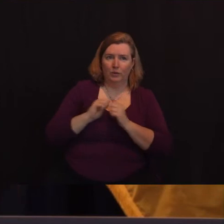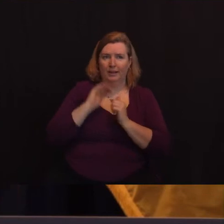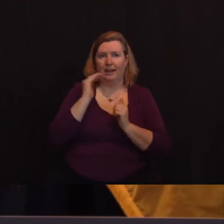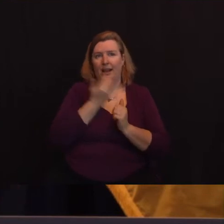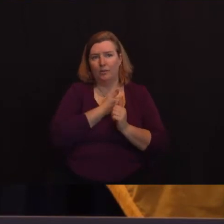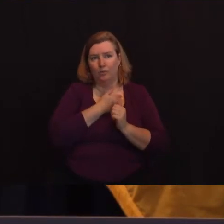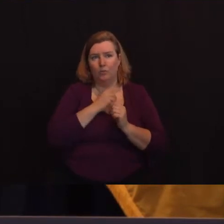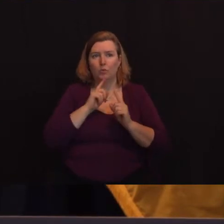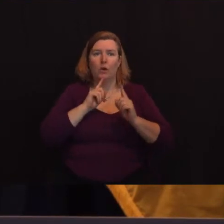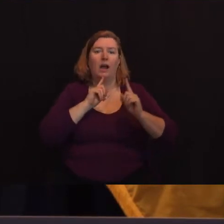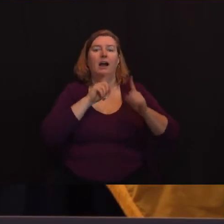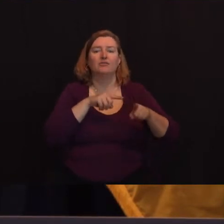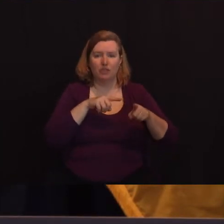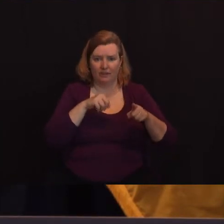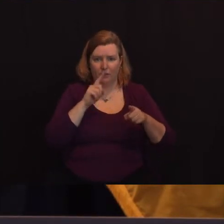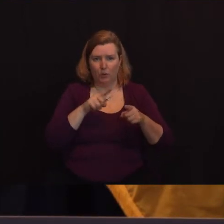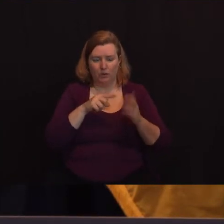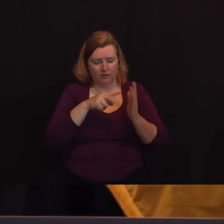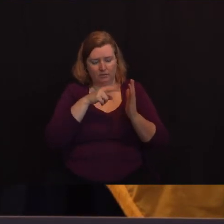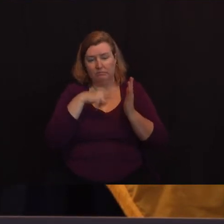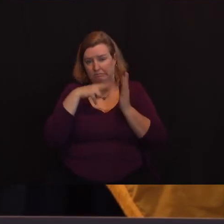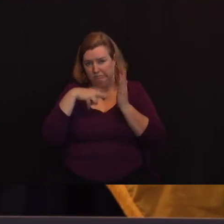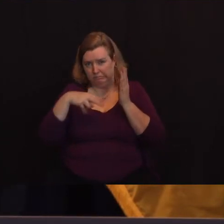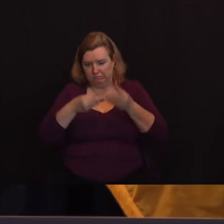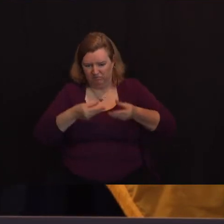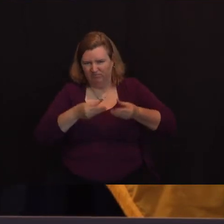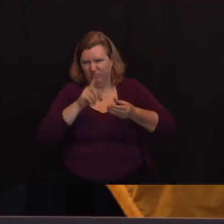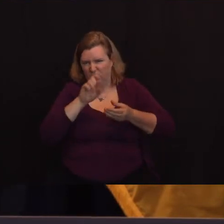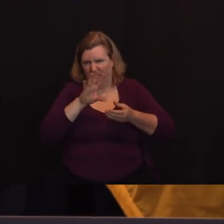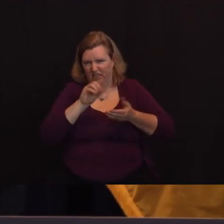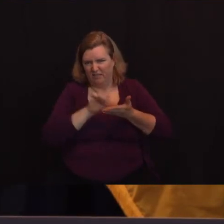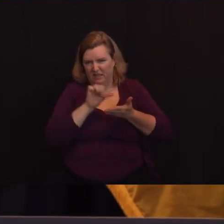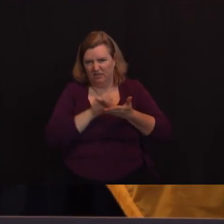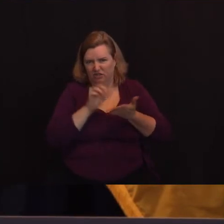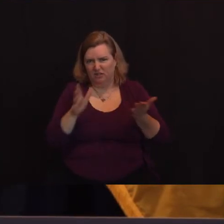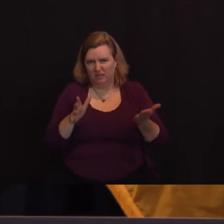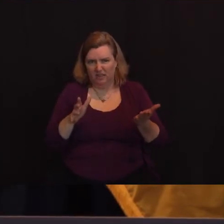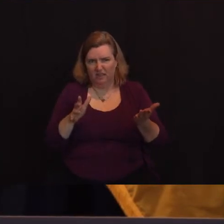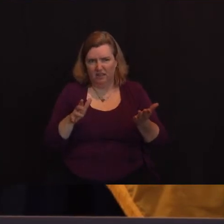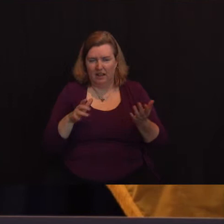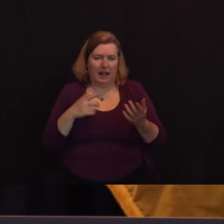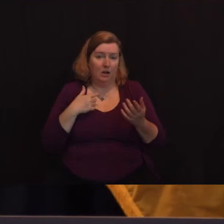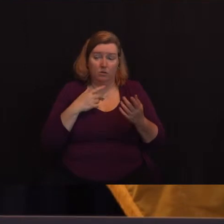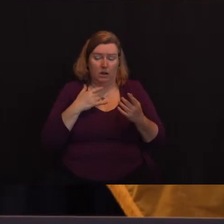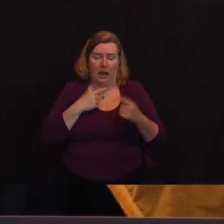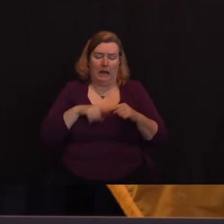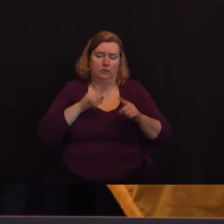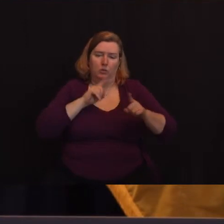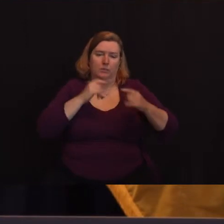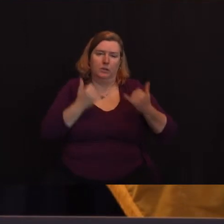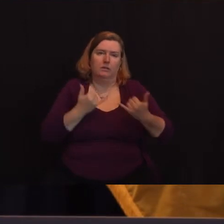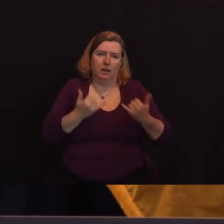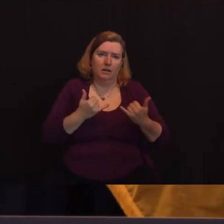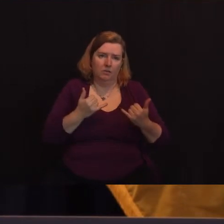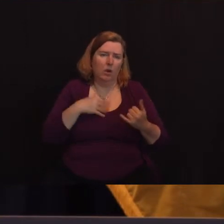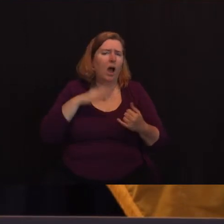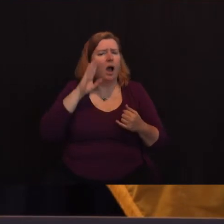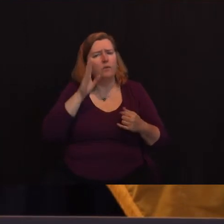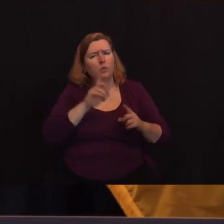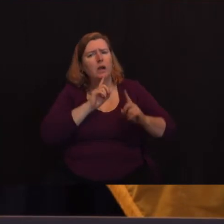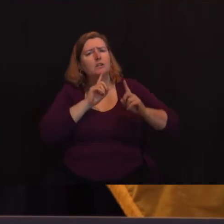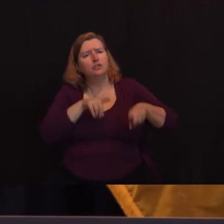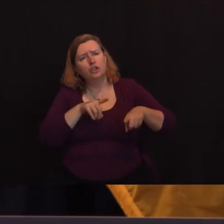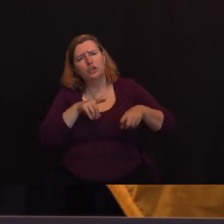not included that we think should be included. So if you could bear with us on that one, I would appreciate it. But we will have an answer on that at some point. Thank